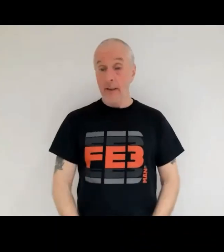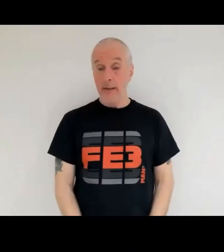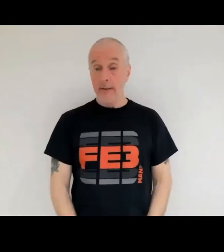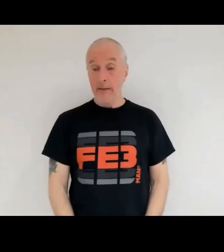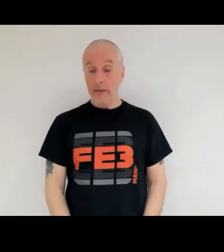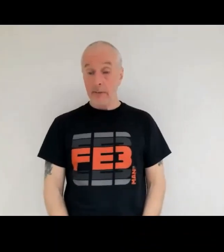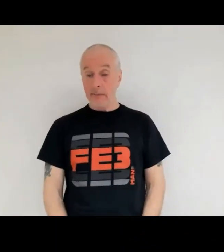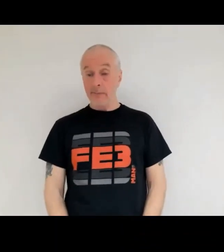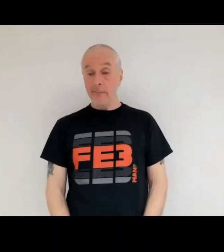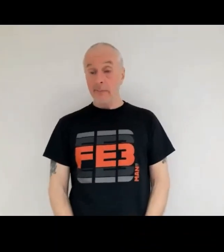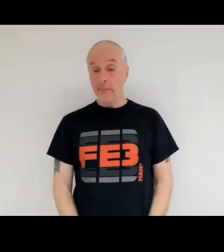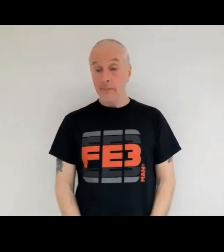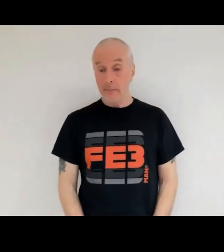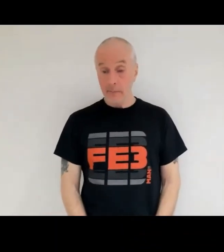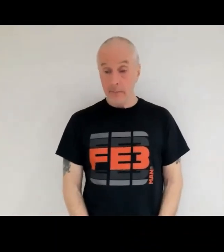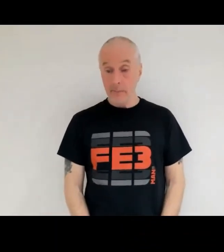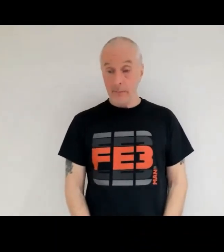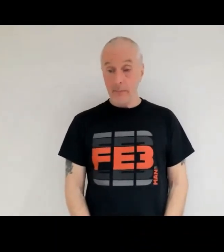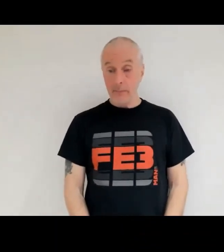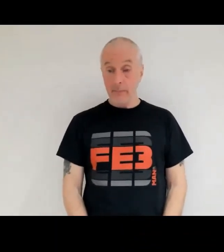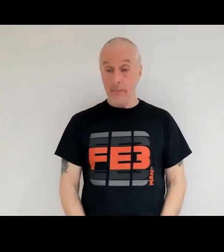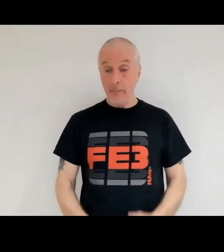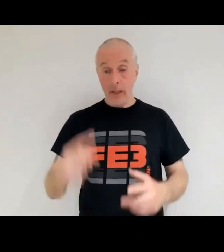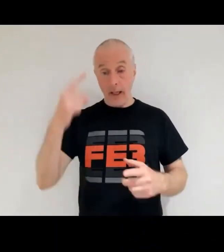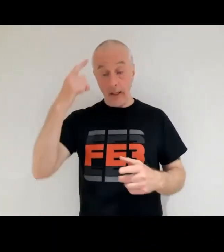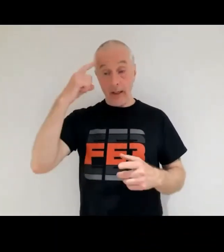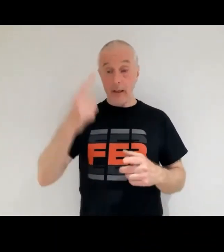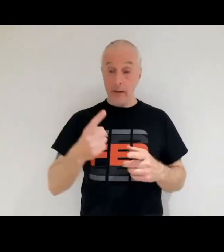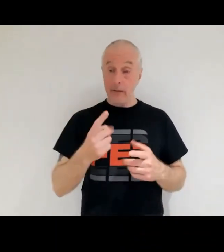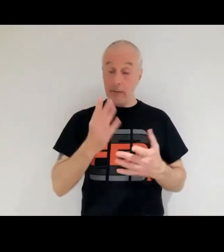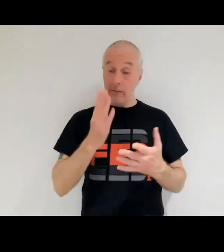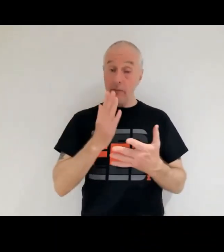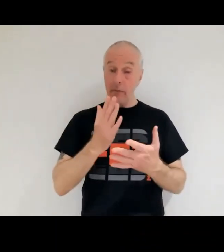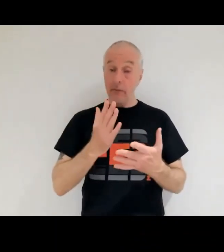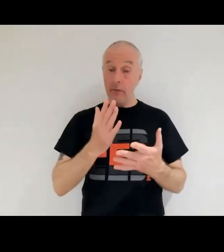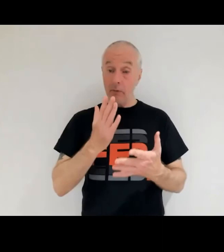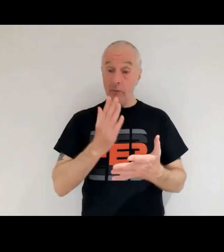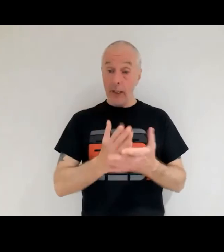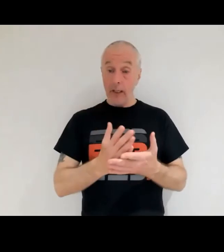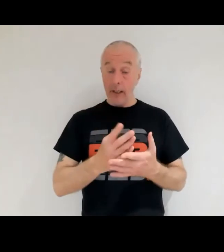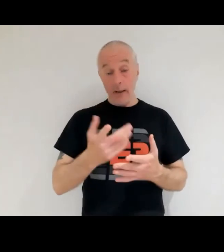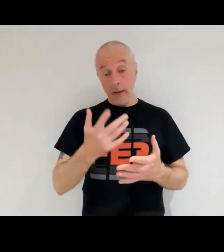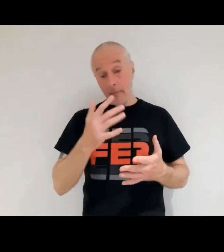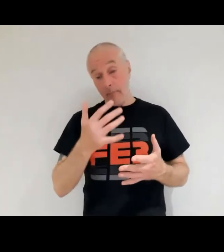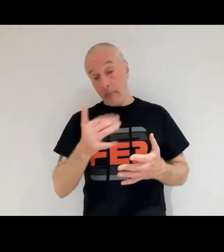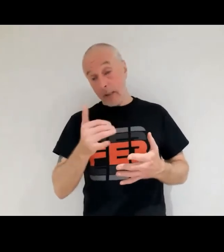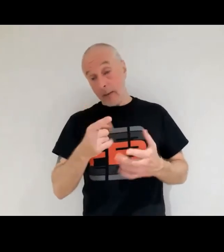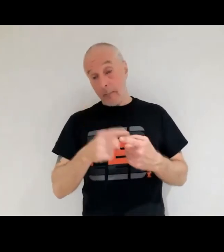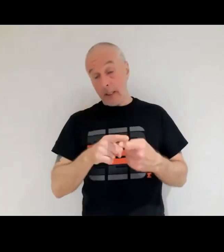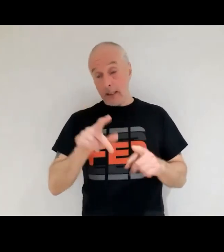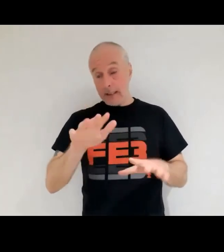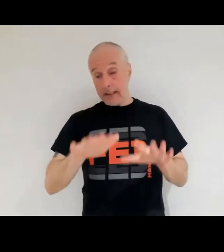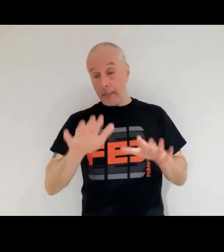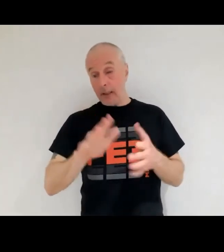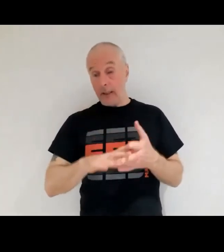I think in reality it will look quite similar to that. So if we look at the appliances